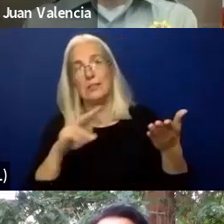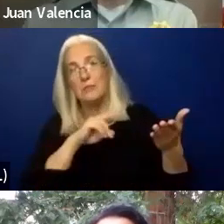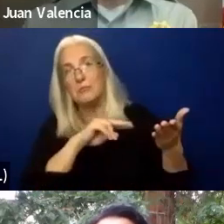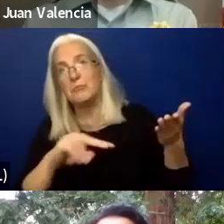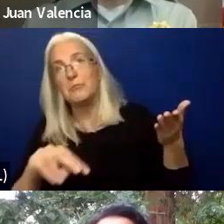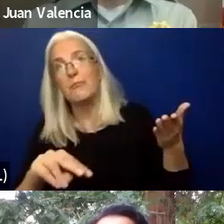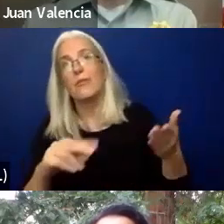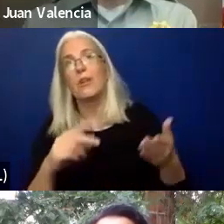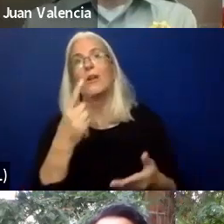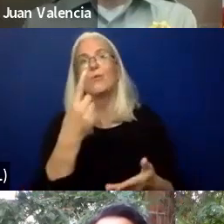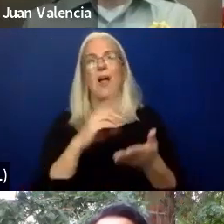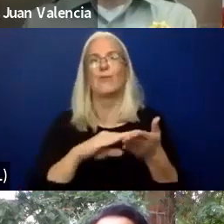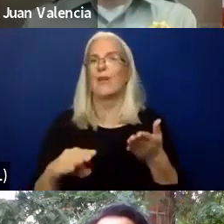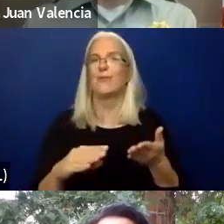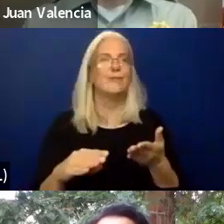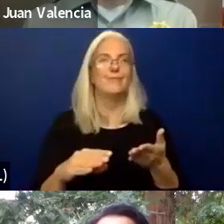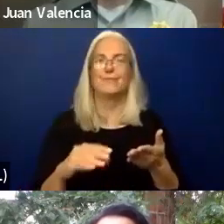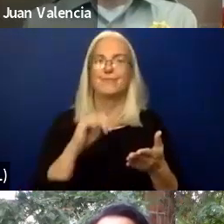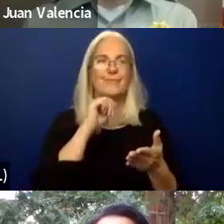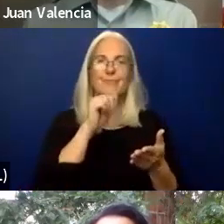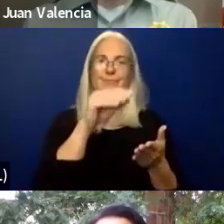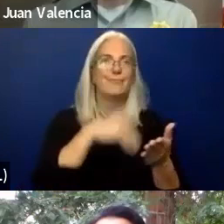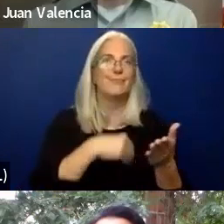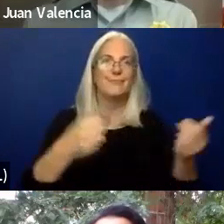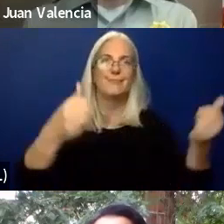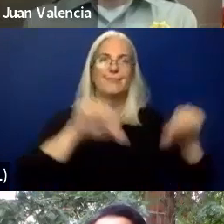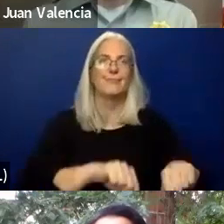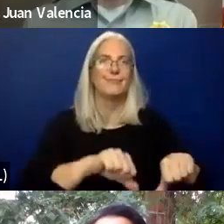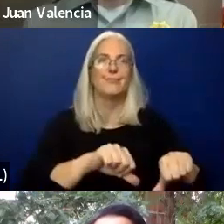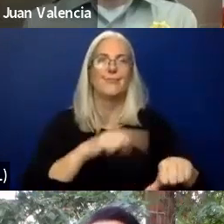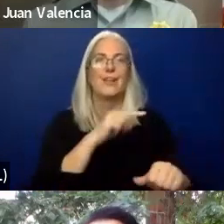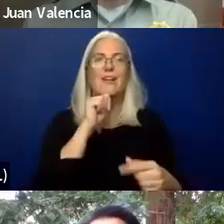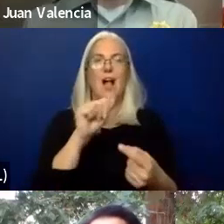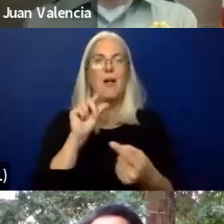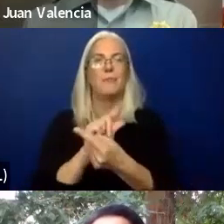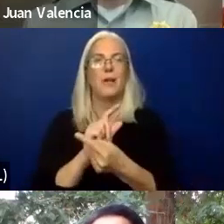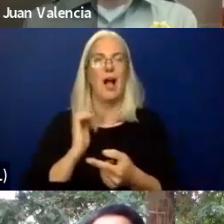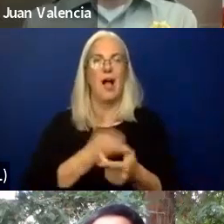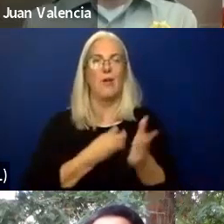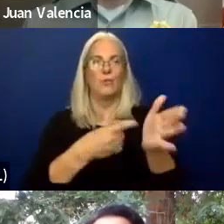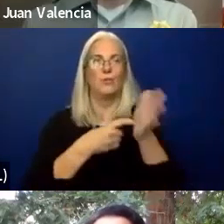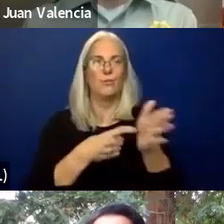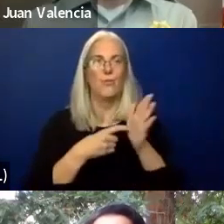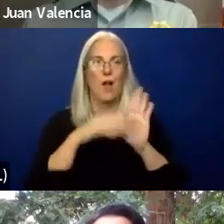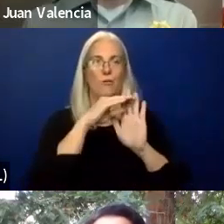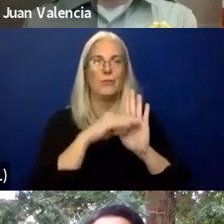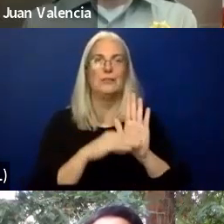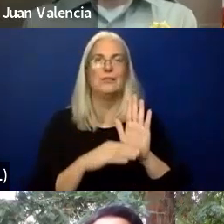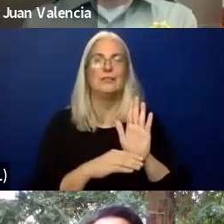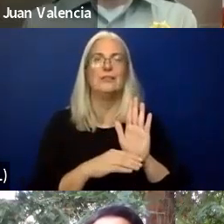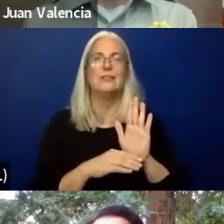denied due to a lack of meeting any sort of standards for the content that's required for the waiver.